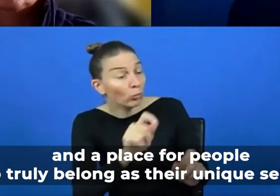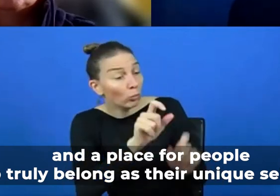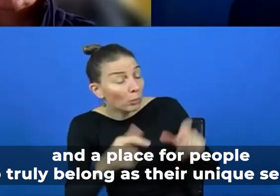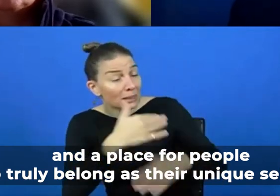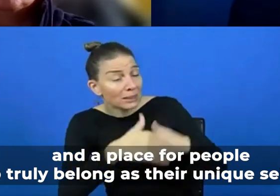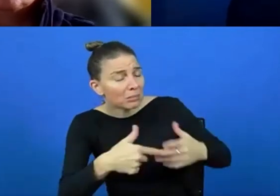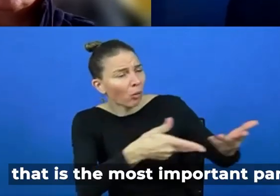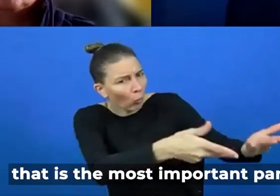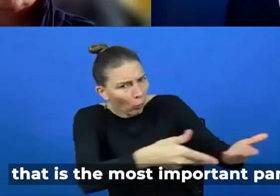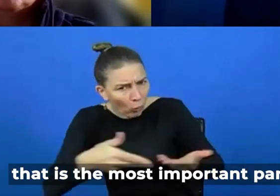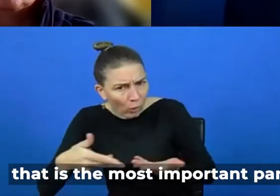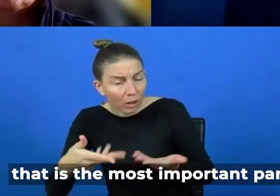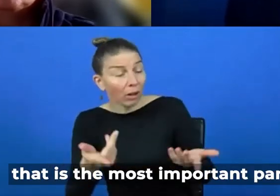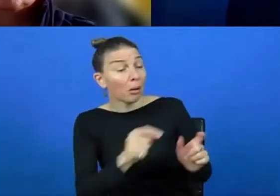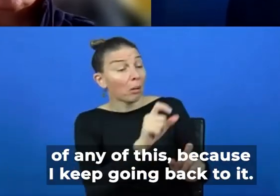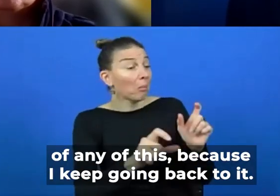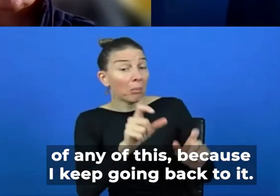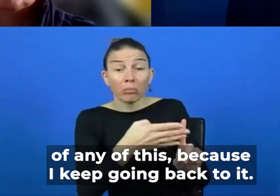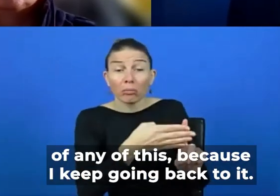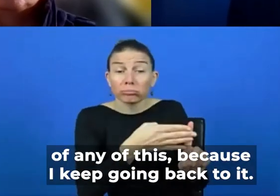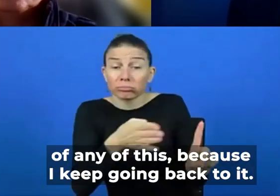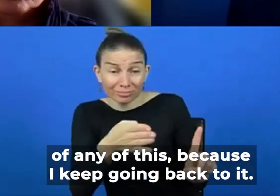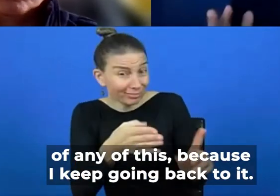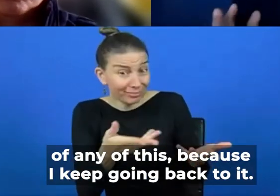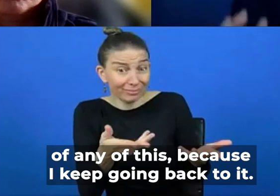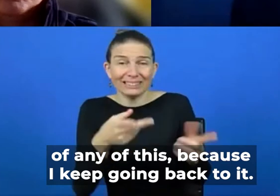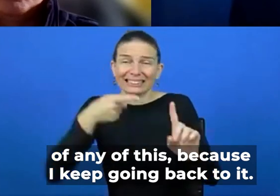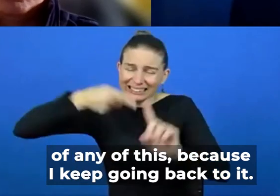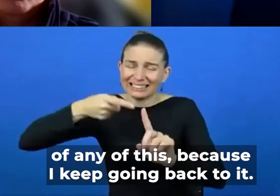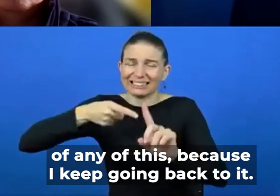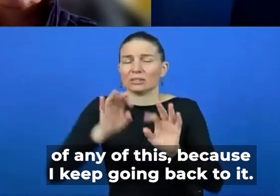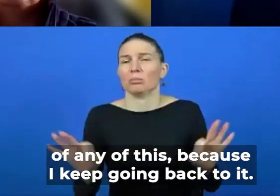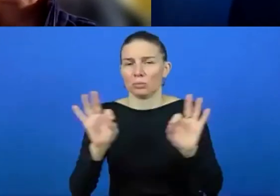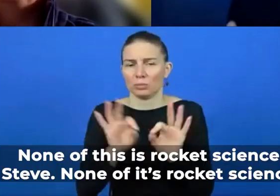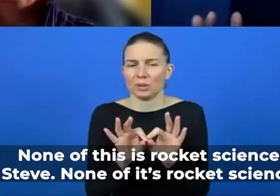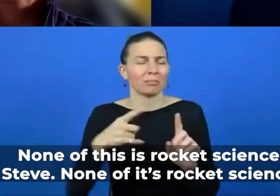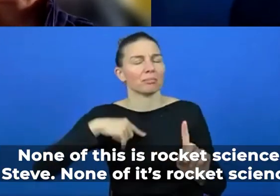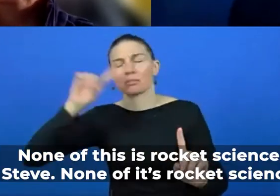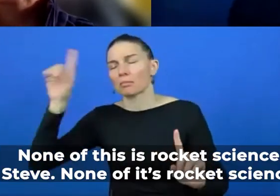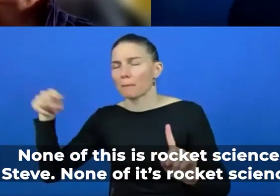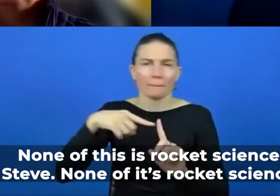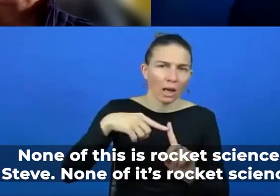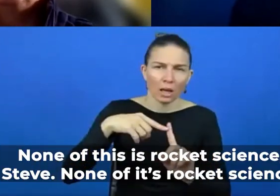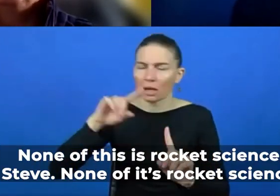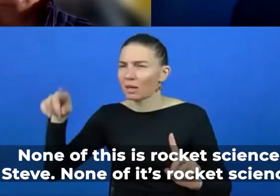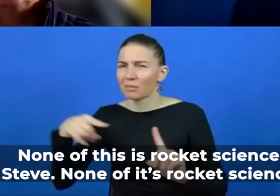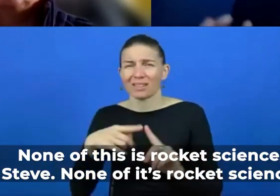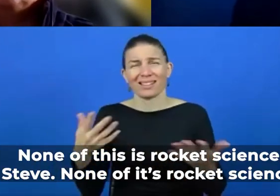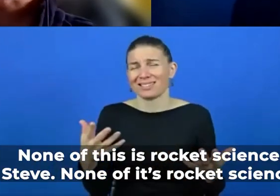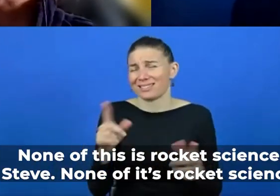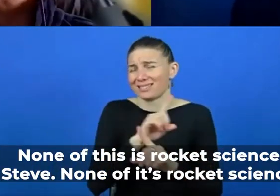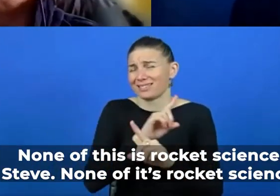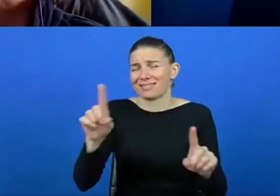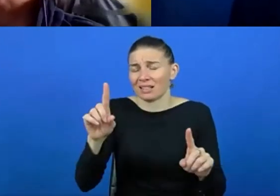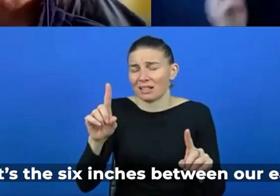their unique selves, that is the most important part of any of this. Because I keep going back to it. None of this is rocket science, Steve. None